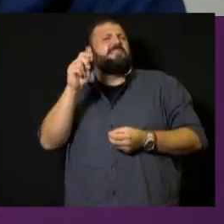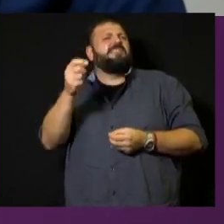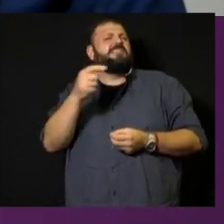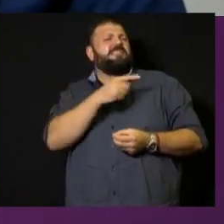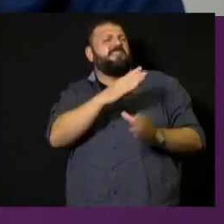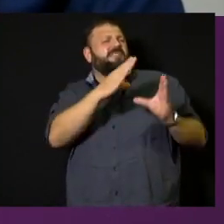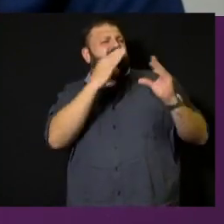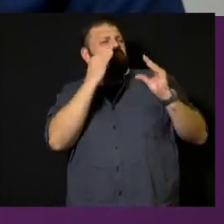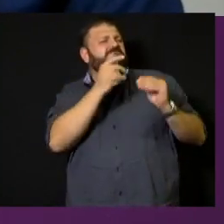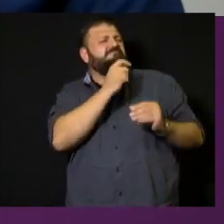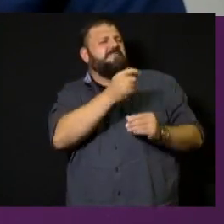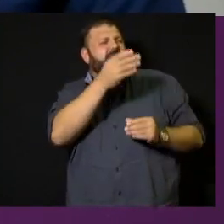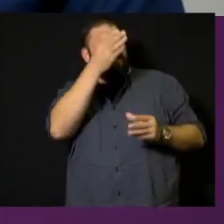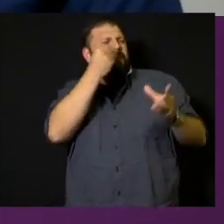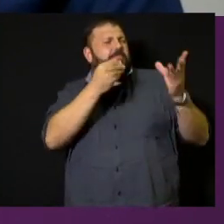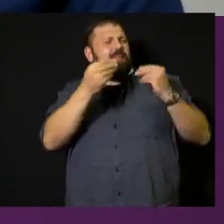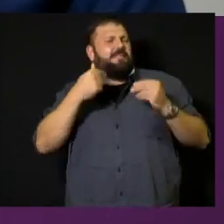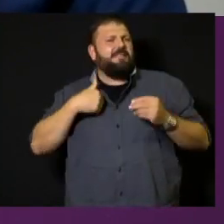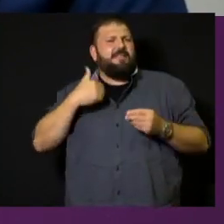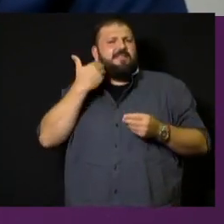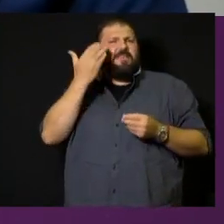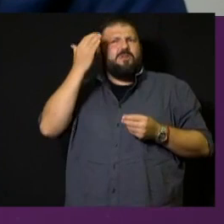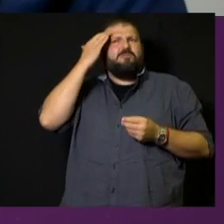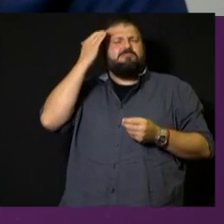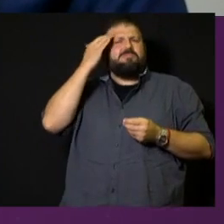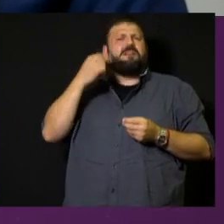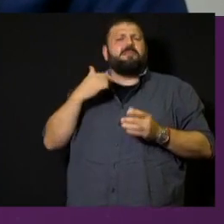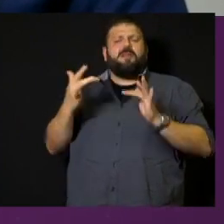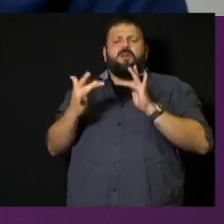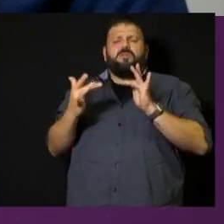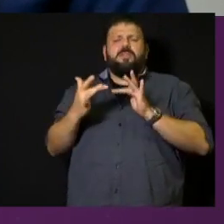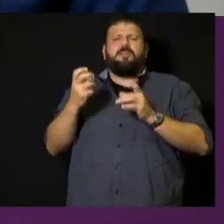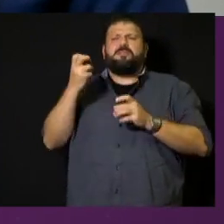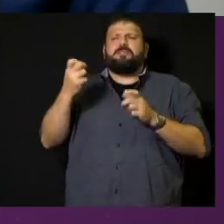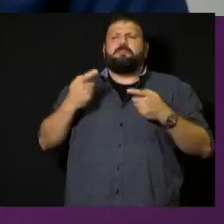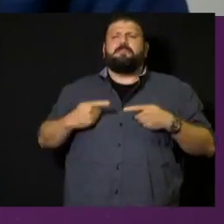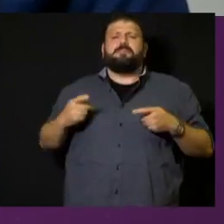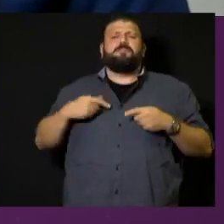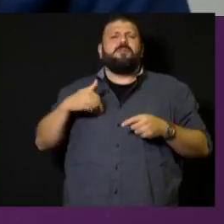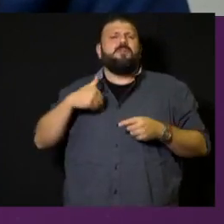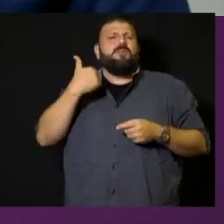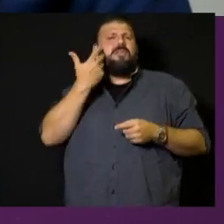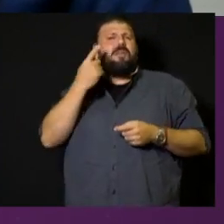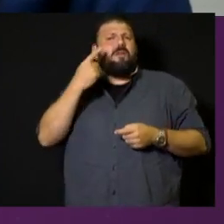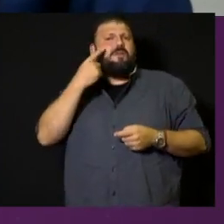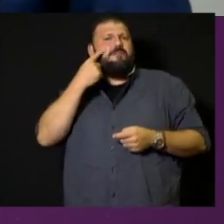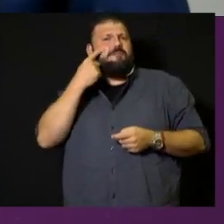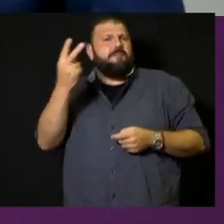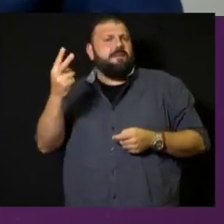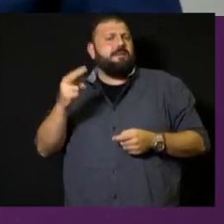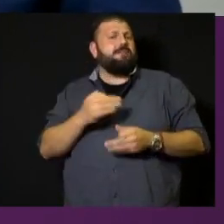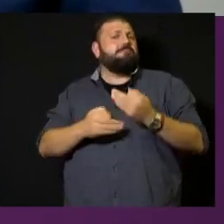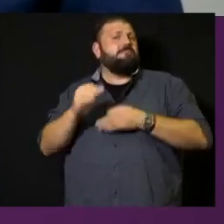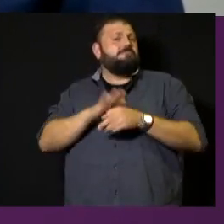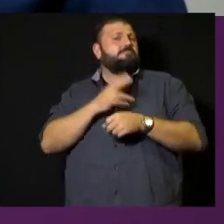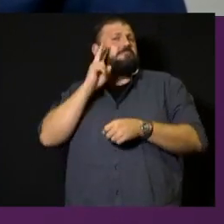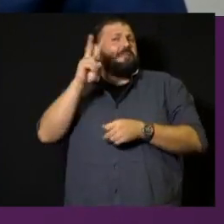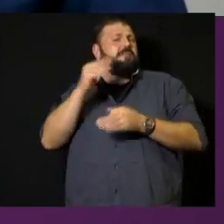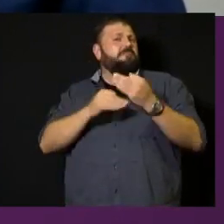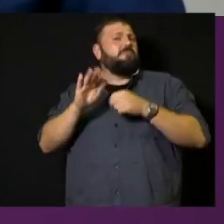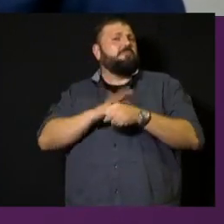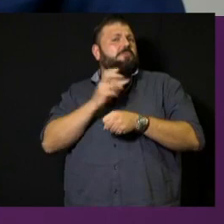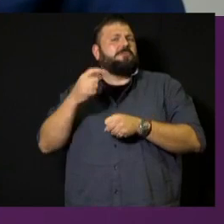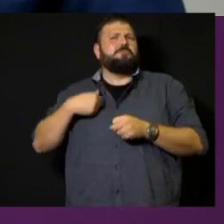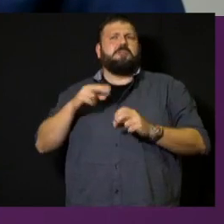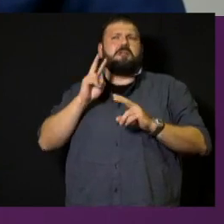didn't ask her. Teach me what we learn. Get me in touch with somebody who trained you. I go,